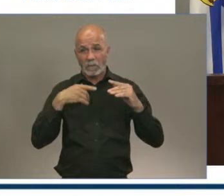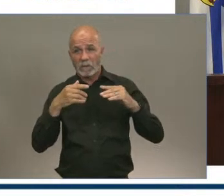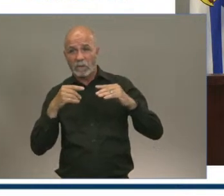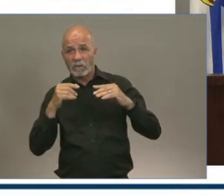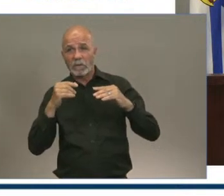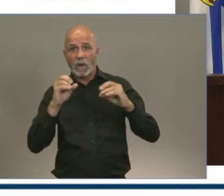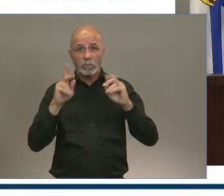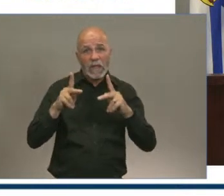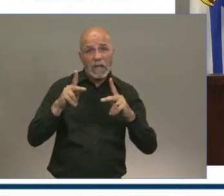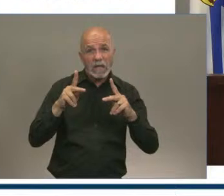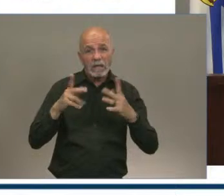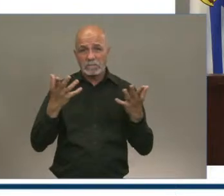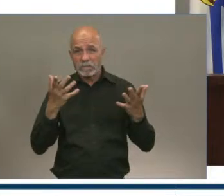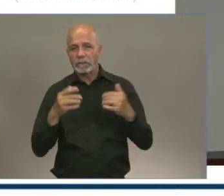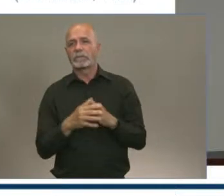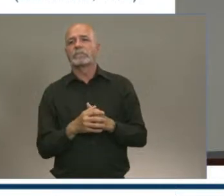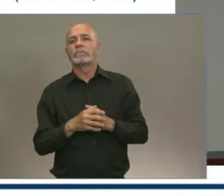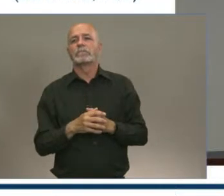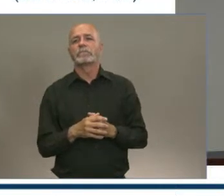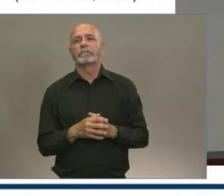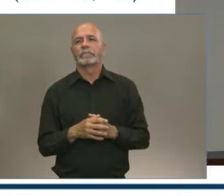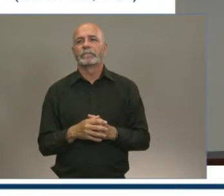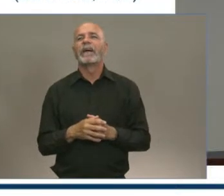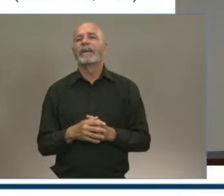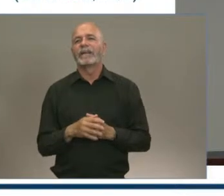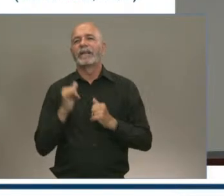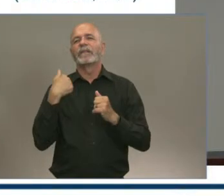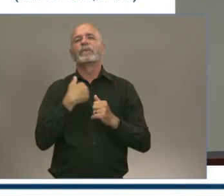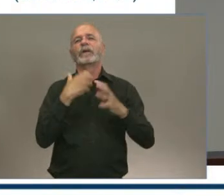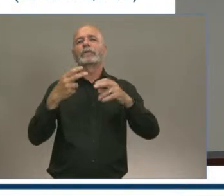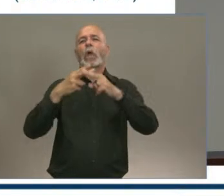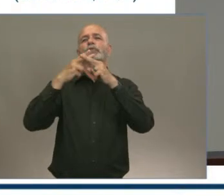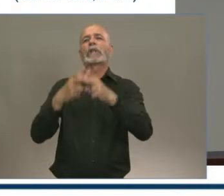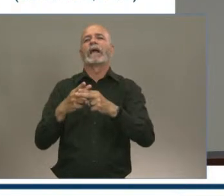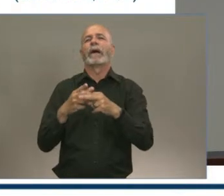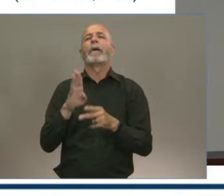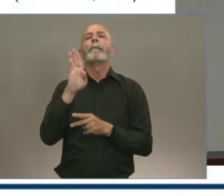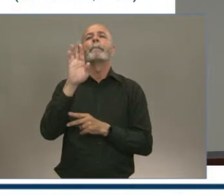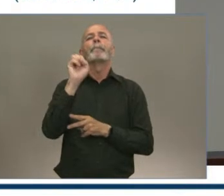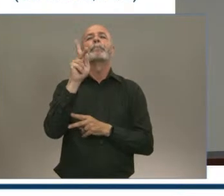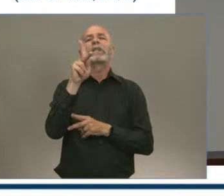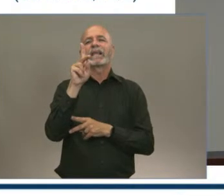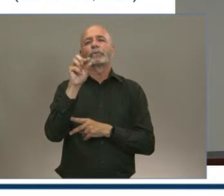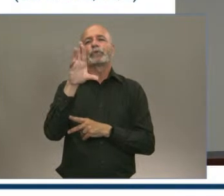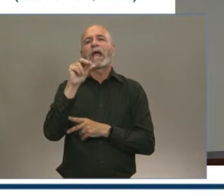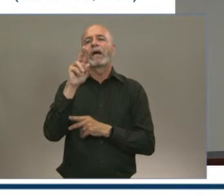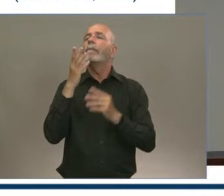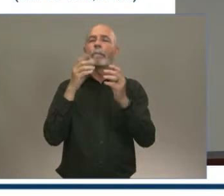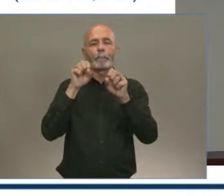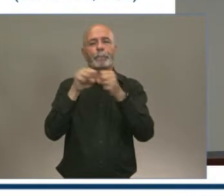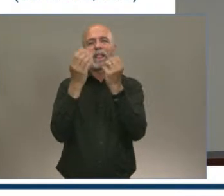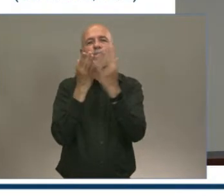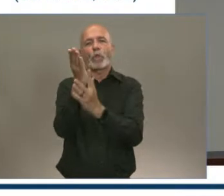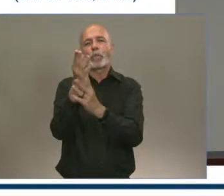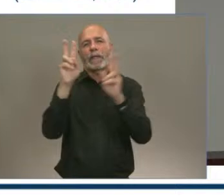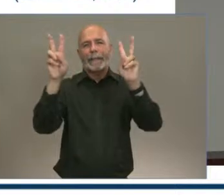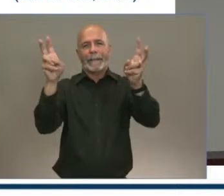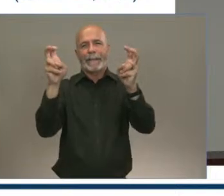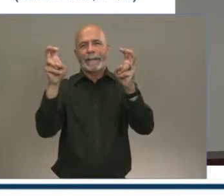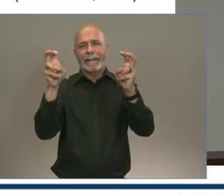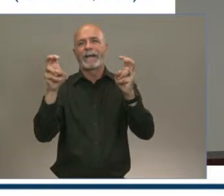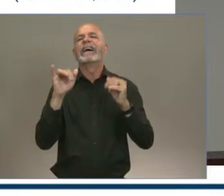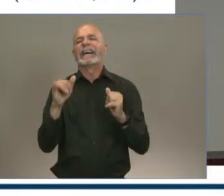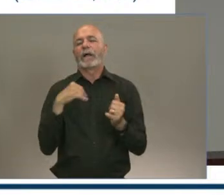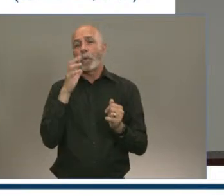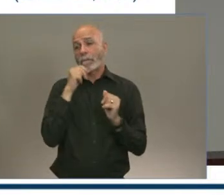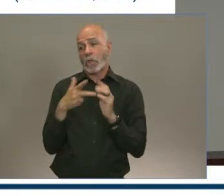today. So that's the breakthrough cases that I've been talking about for the last couple of weeks here at the briefings, and this is the third week in a row we're